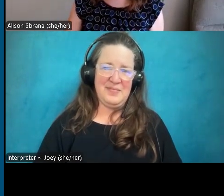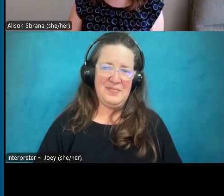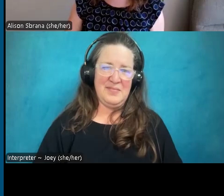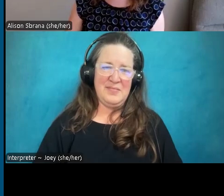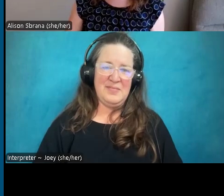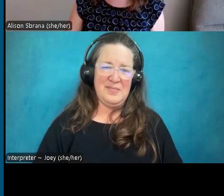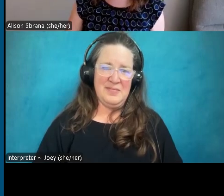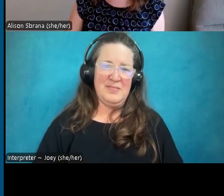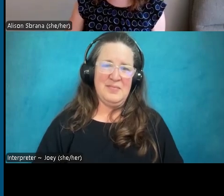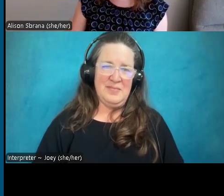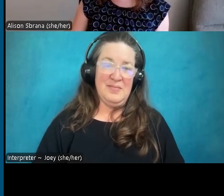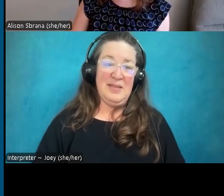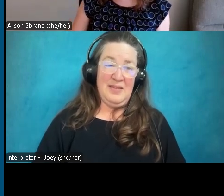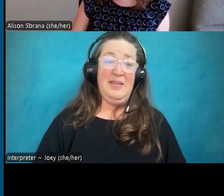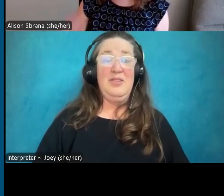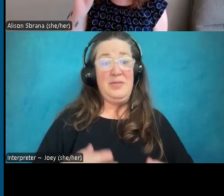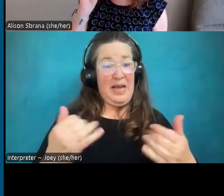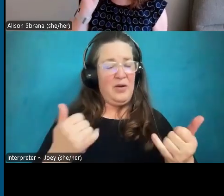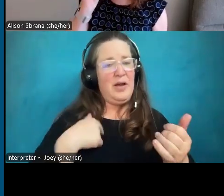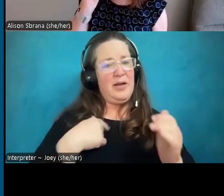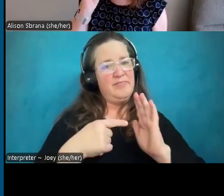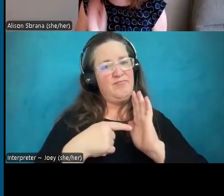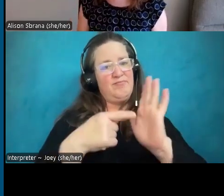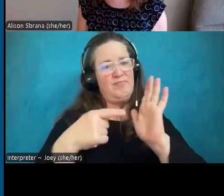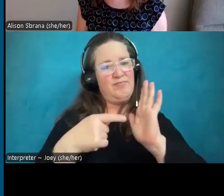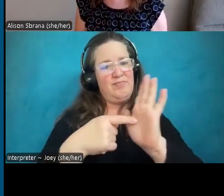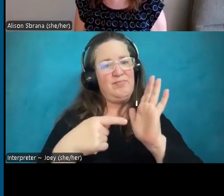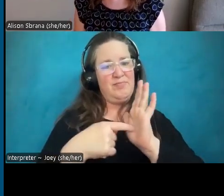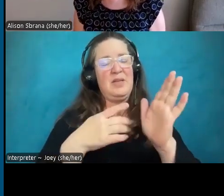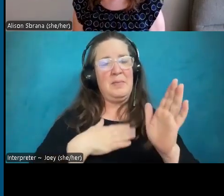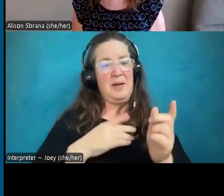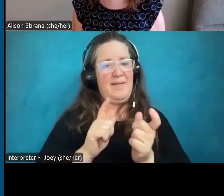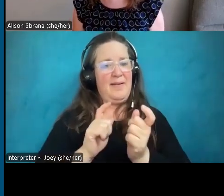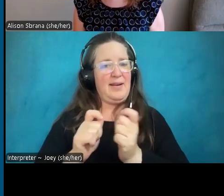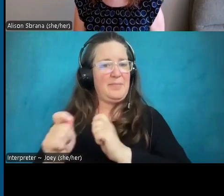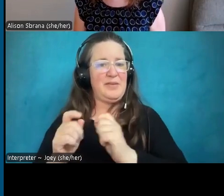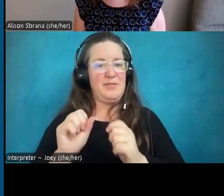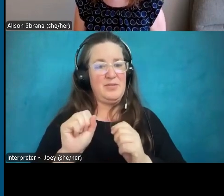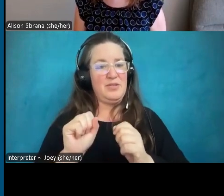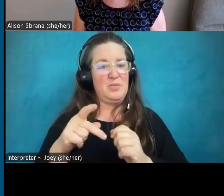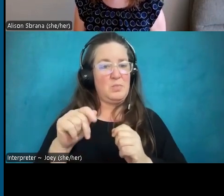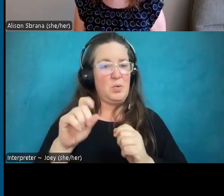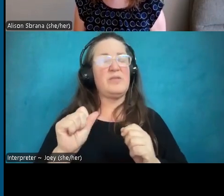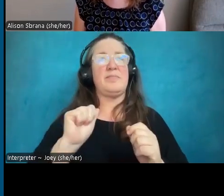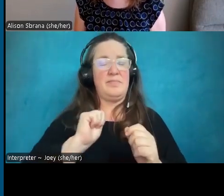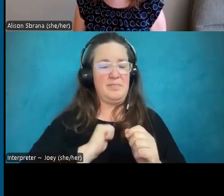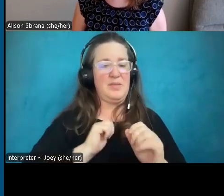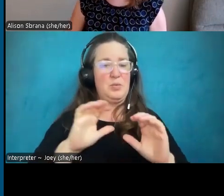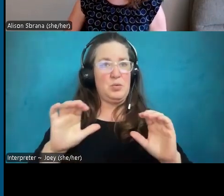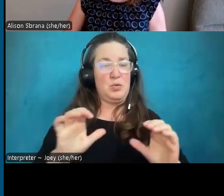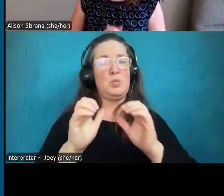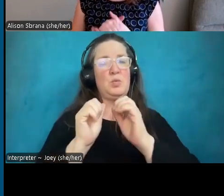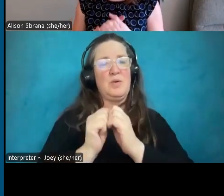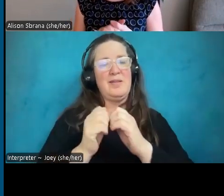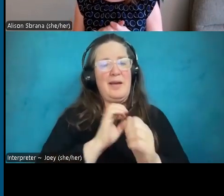So now that I've taken you on a little tour of my adaptive sports that I have done as a person with energy limiting